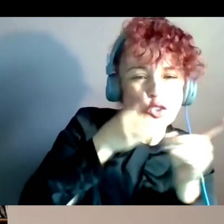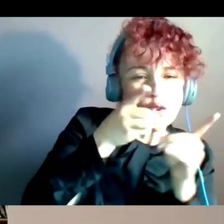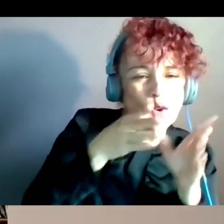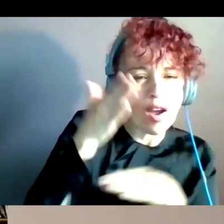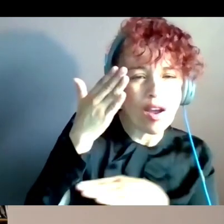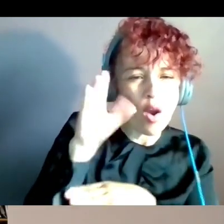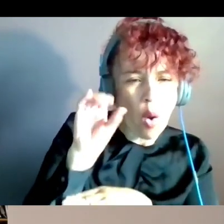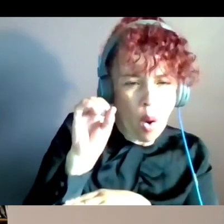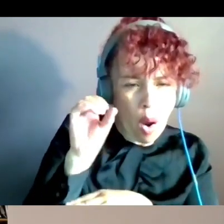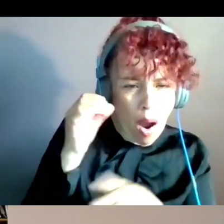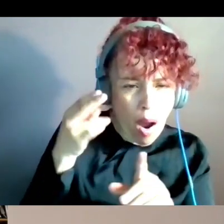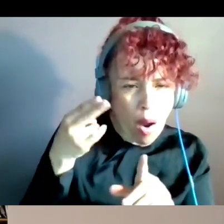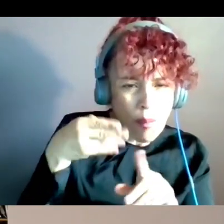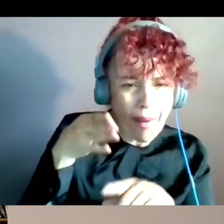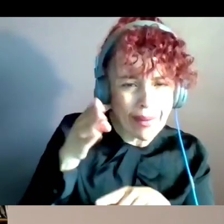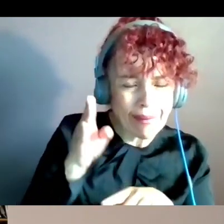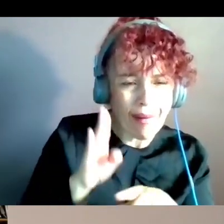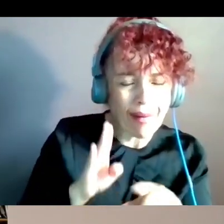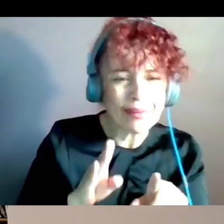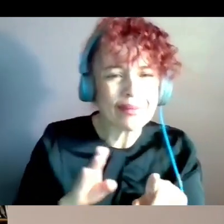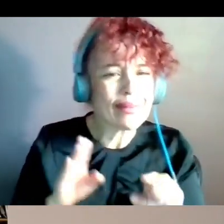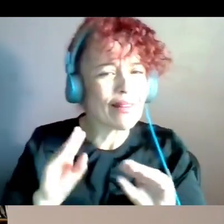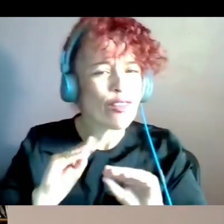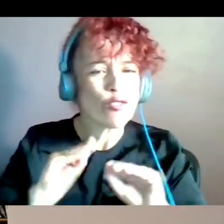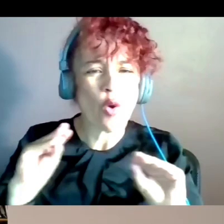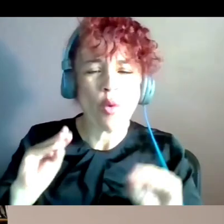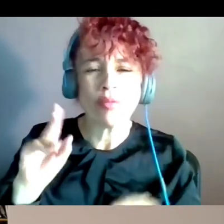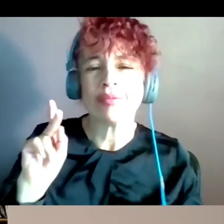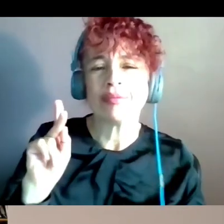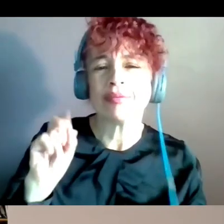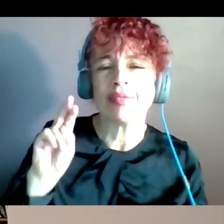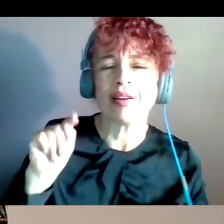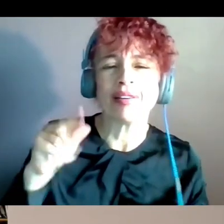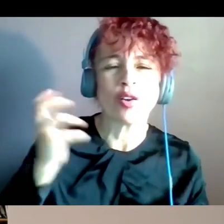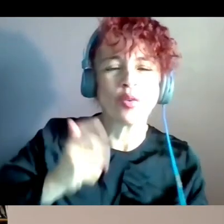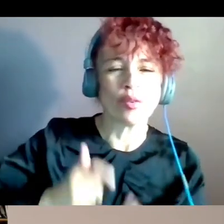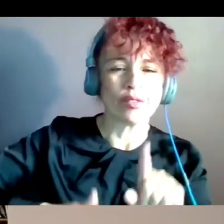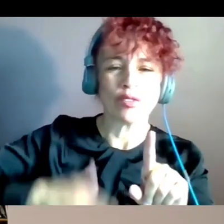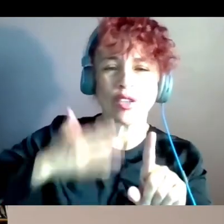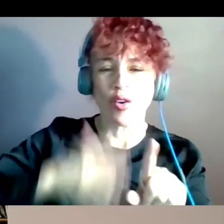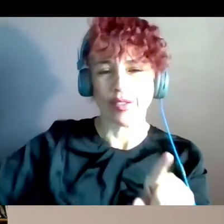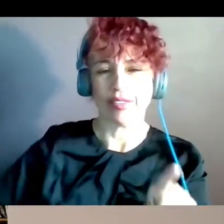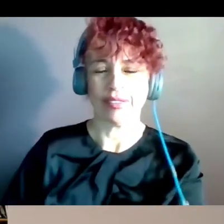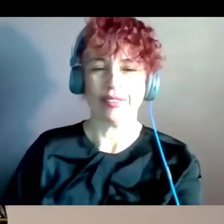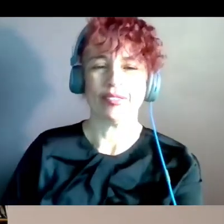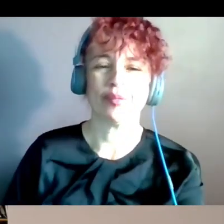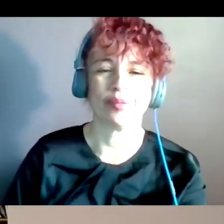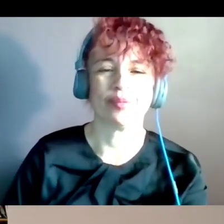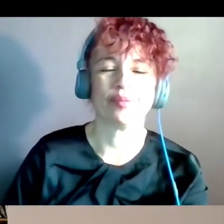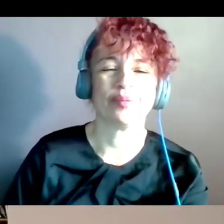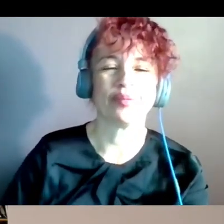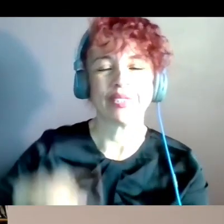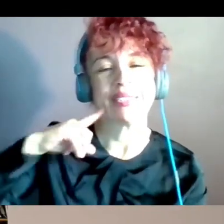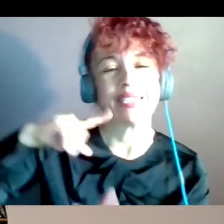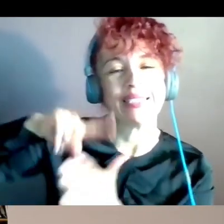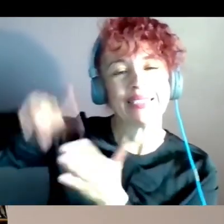my in this God. 3-inch space. And there's no knots. Wow. Oh, actually, here's a good. I don't know if you can quite see these checks back